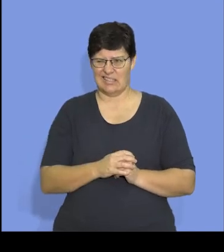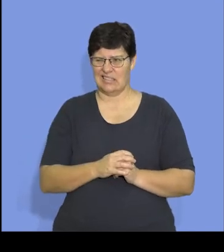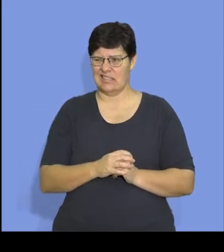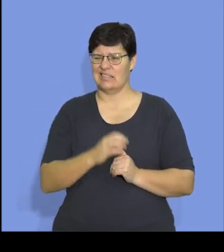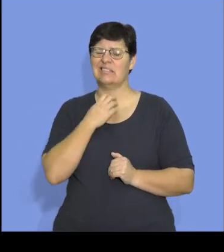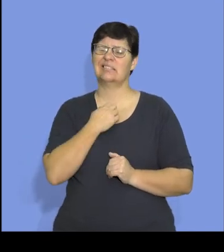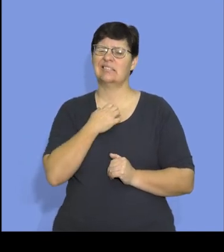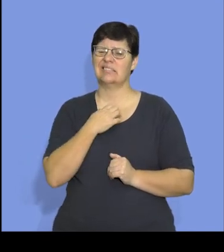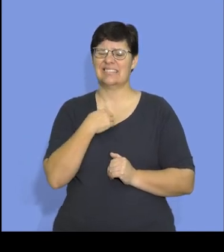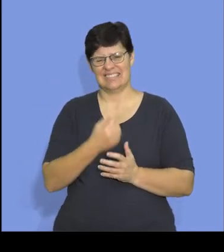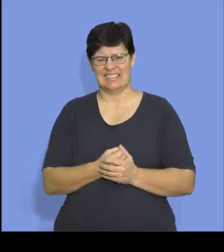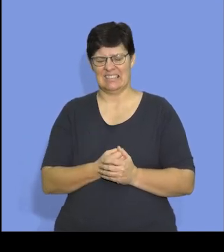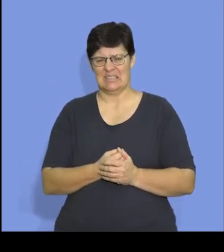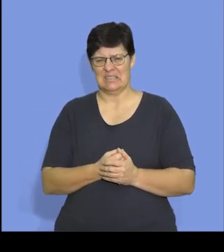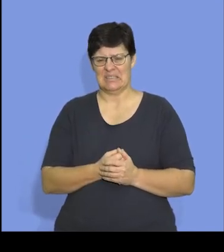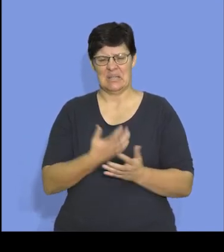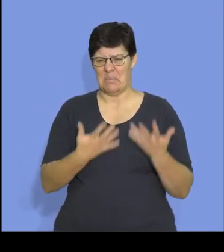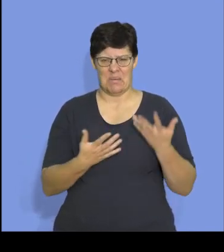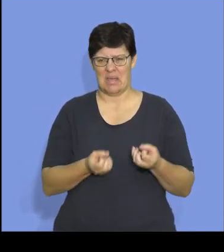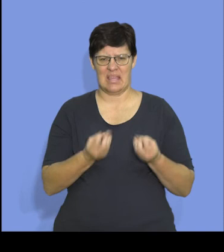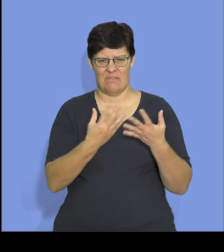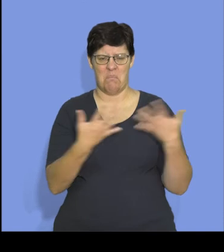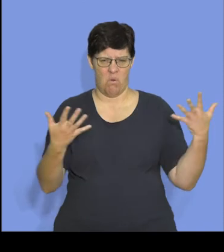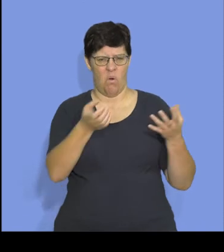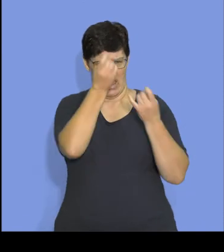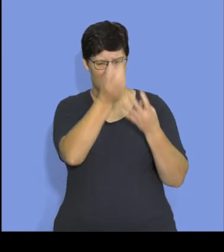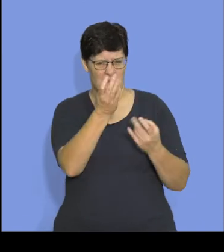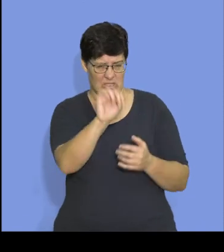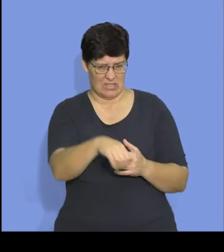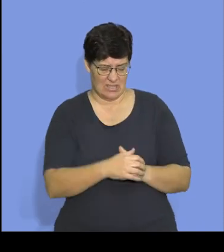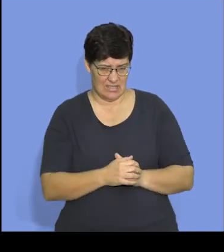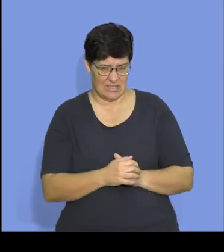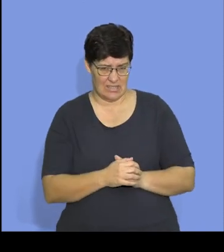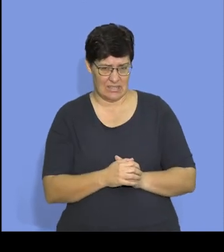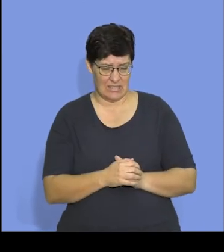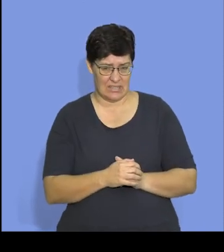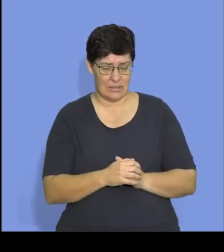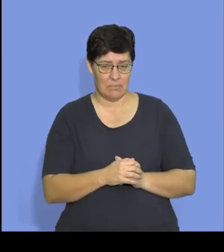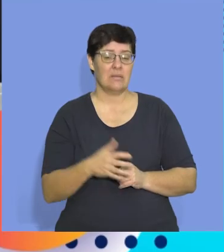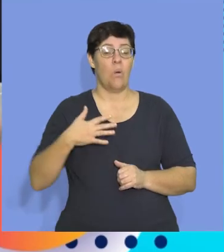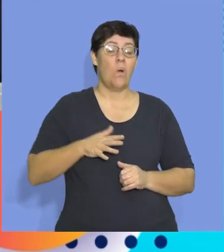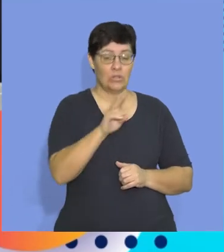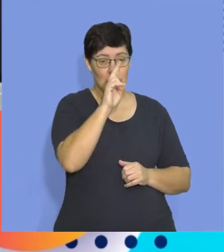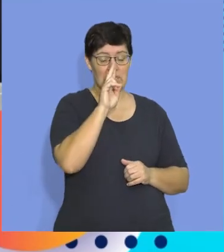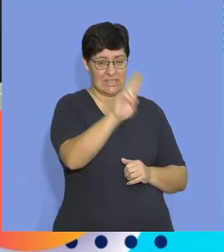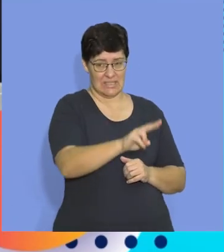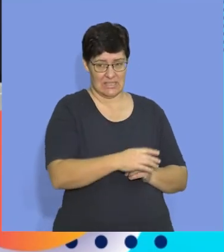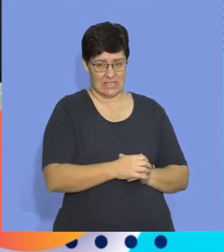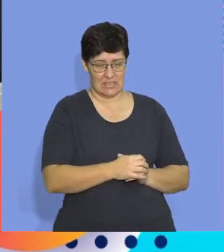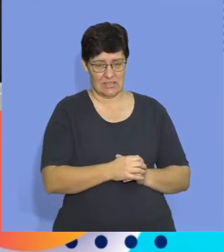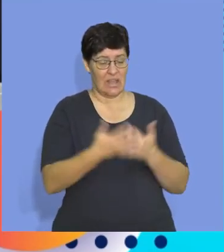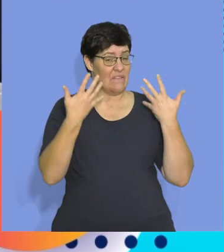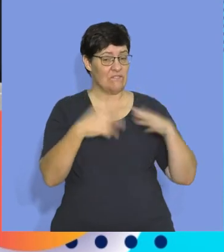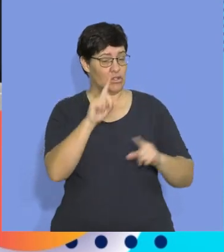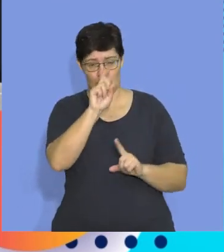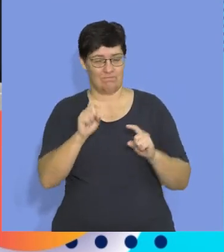probably should have given you a little bit more information. But what I need you to see, and I'm actually not going to finish this